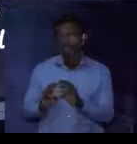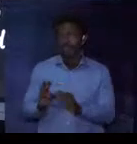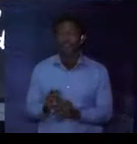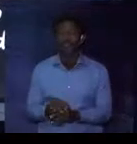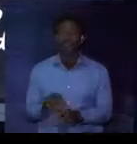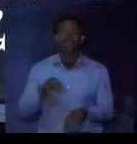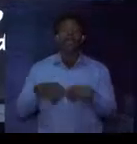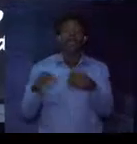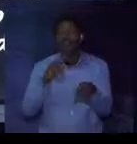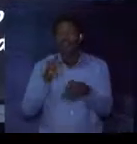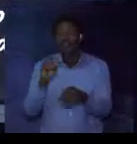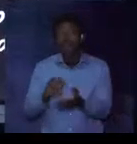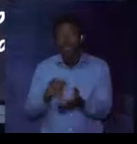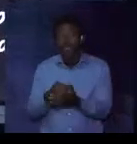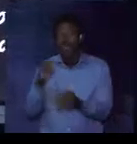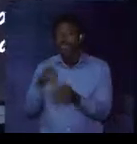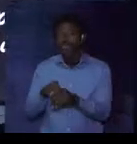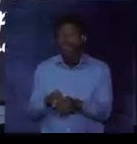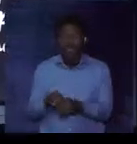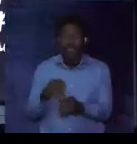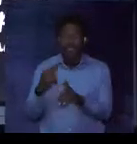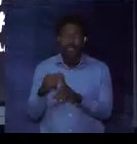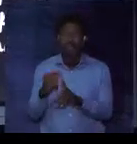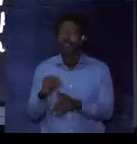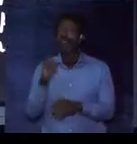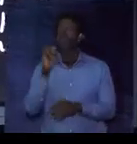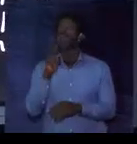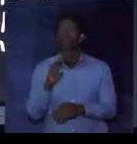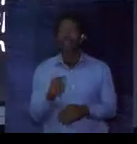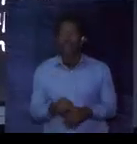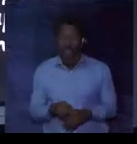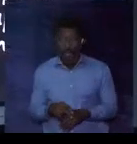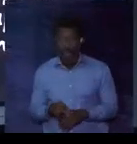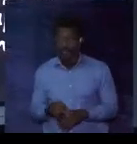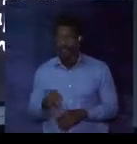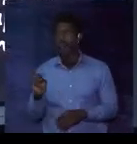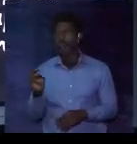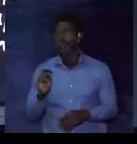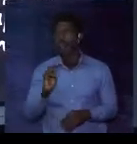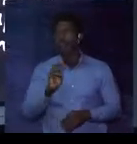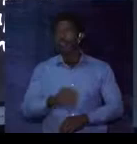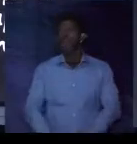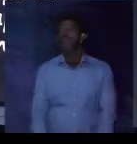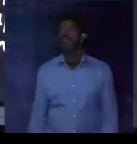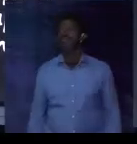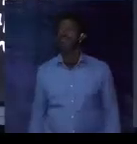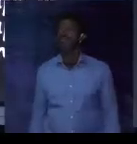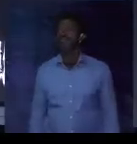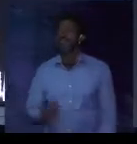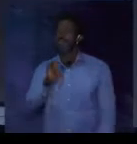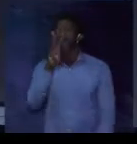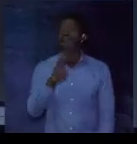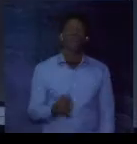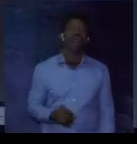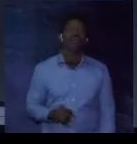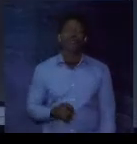ones at the end of that. So how do you write this in words? You say 12 million, and this is it here.